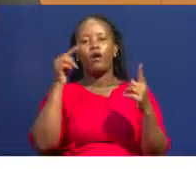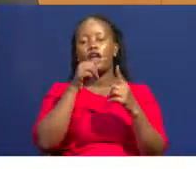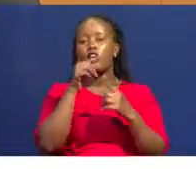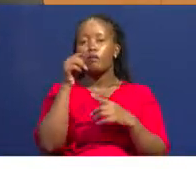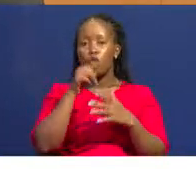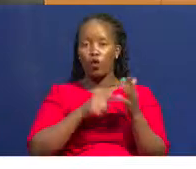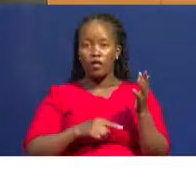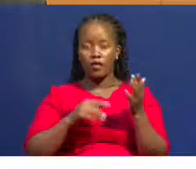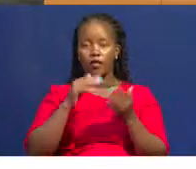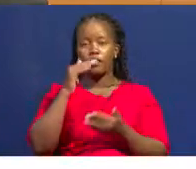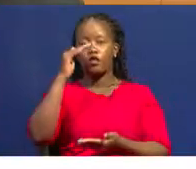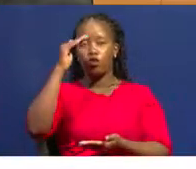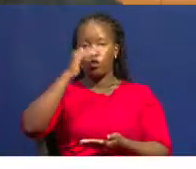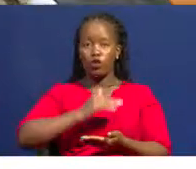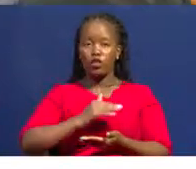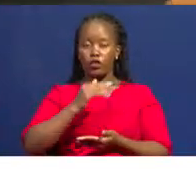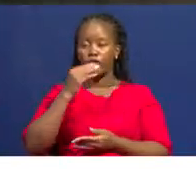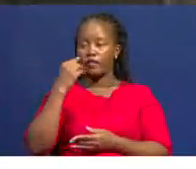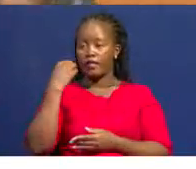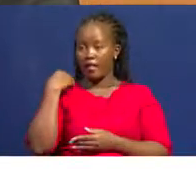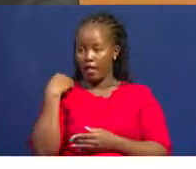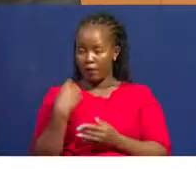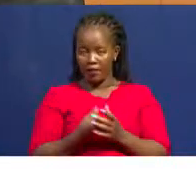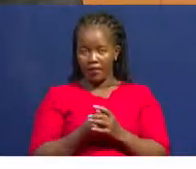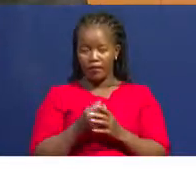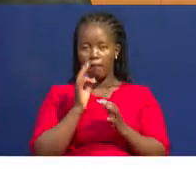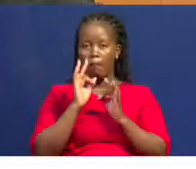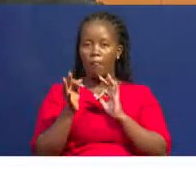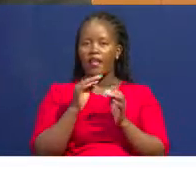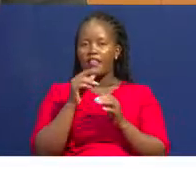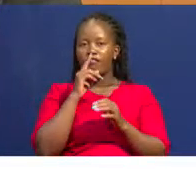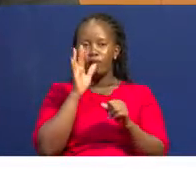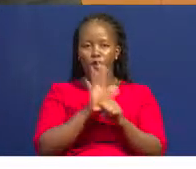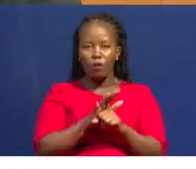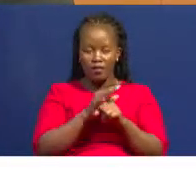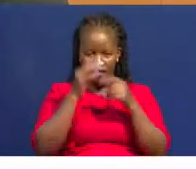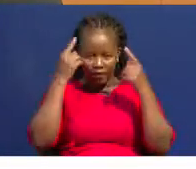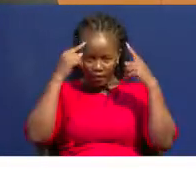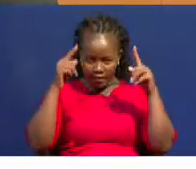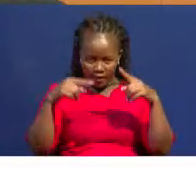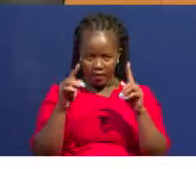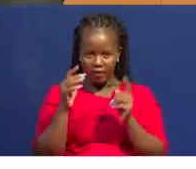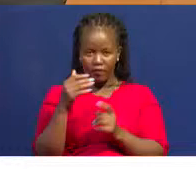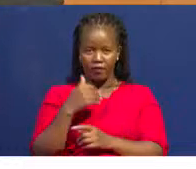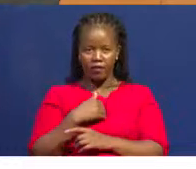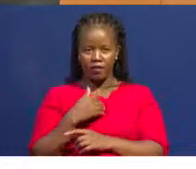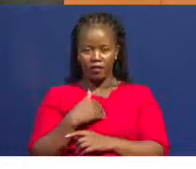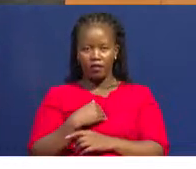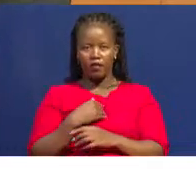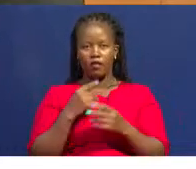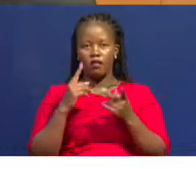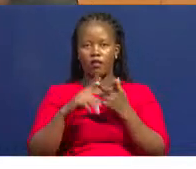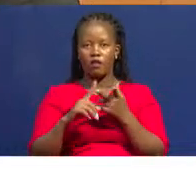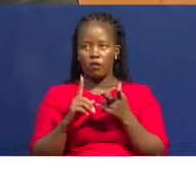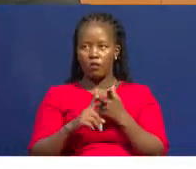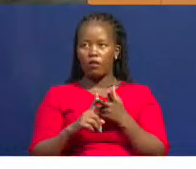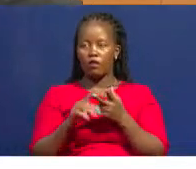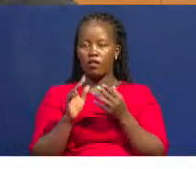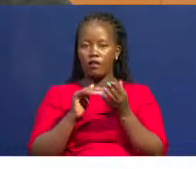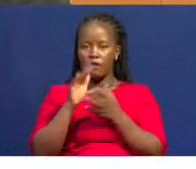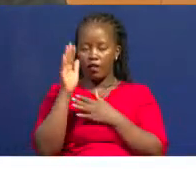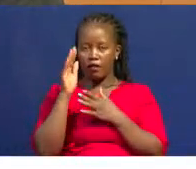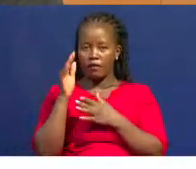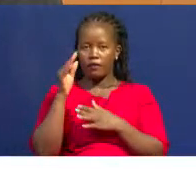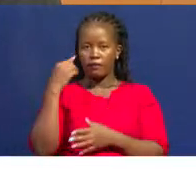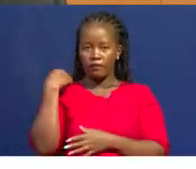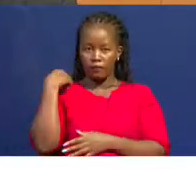the numbers. When Opere says it is bearing fruits, and we are talking of numbers of accidents increasing, here we are talking of numbers because